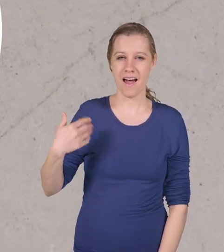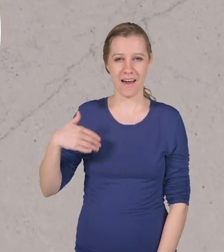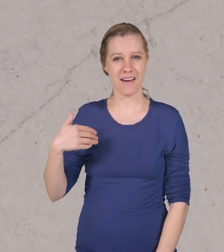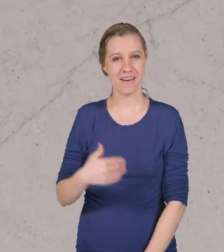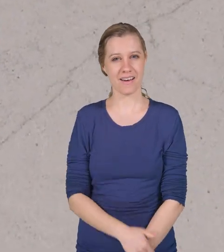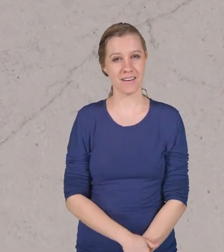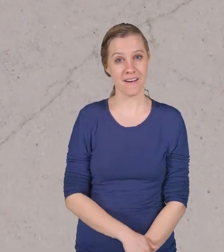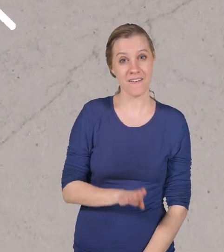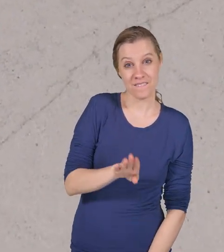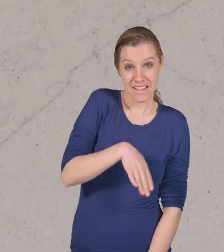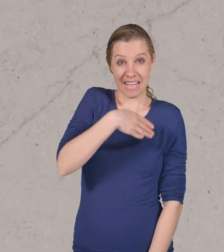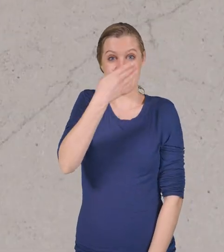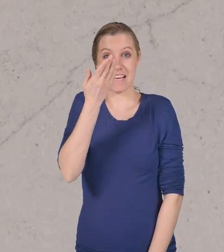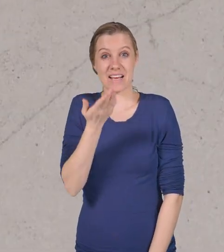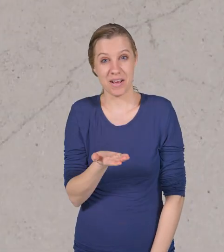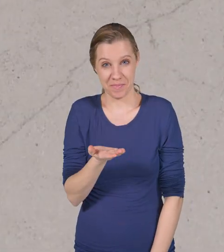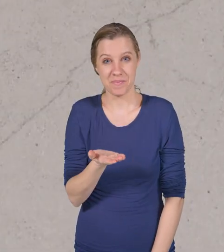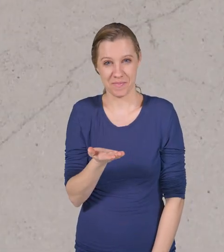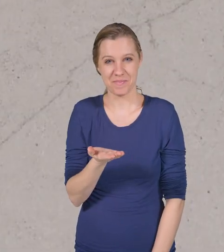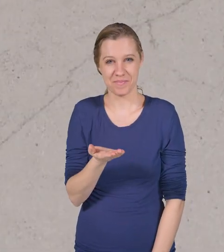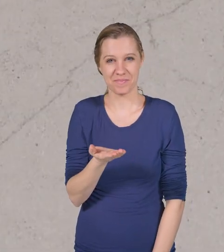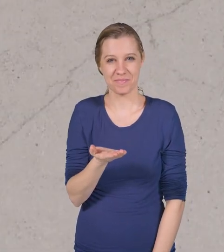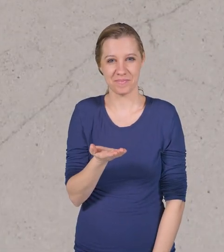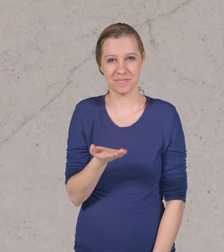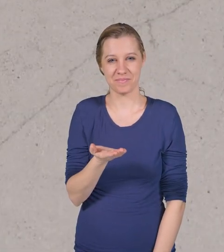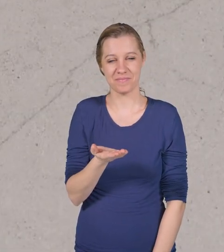look at that. And then if you flip it,